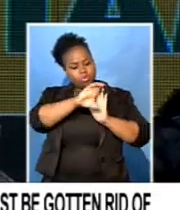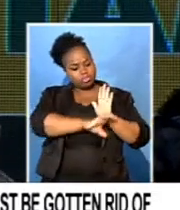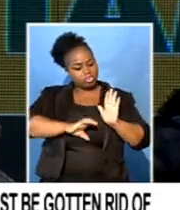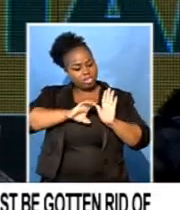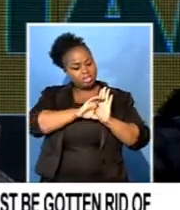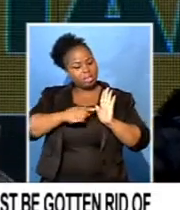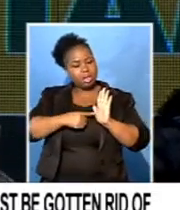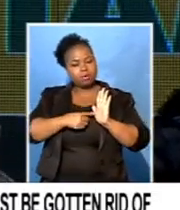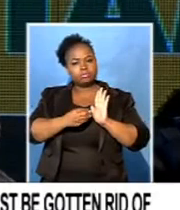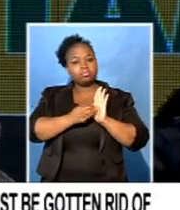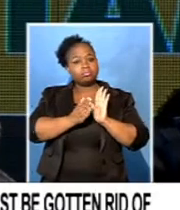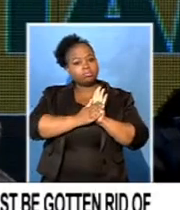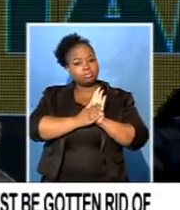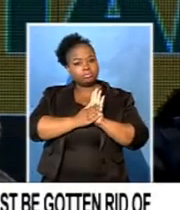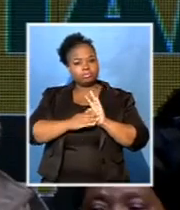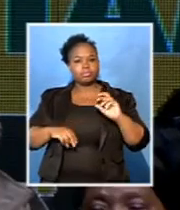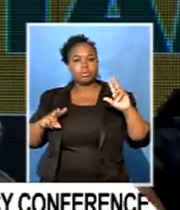emphasizes that, and I quote,